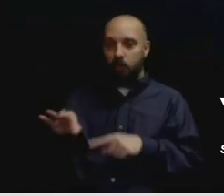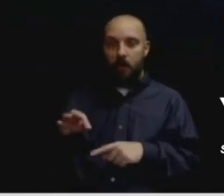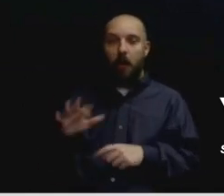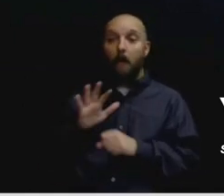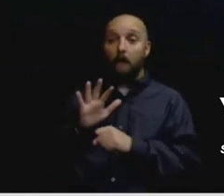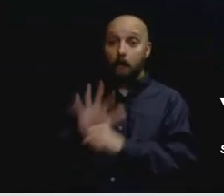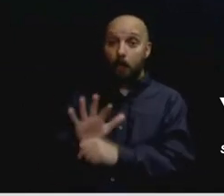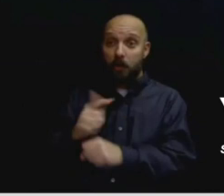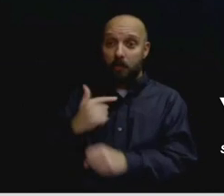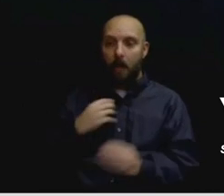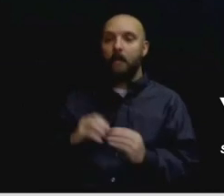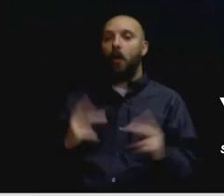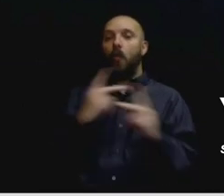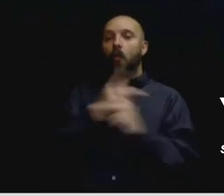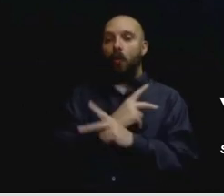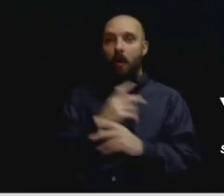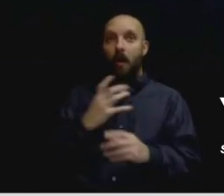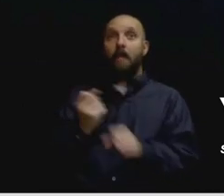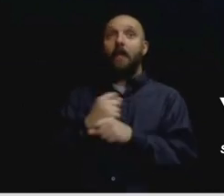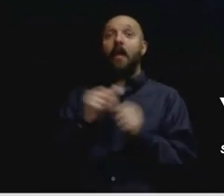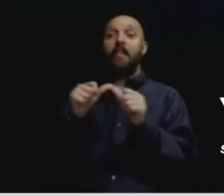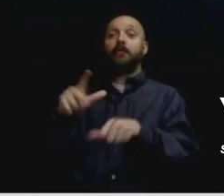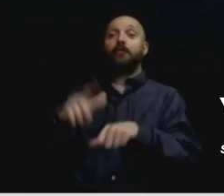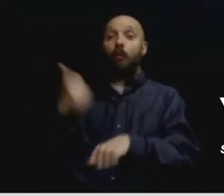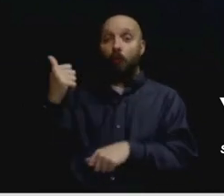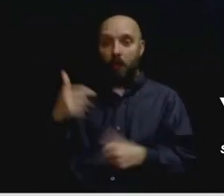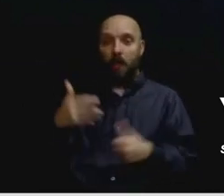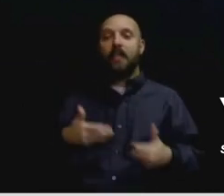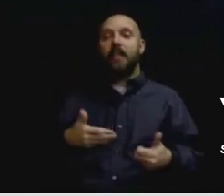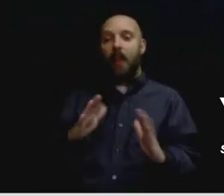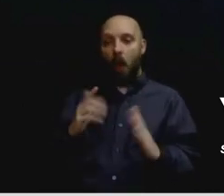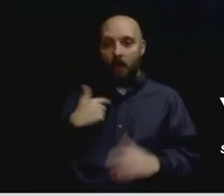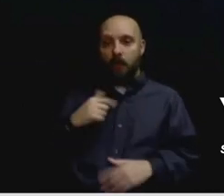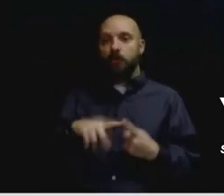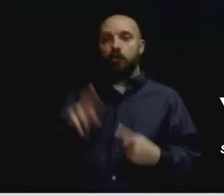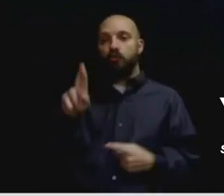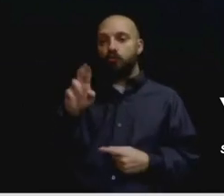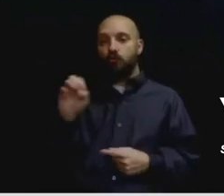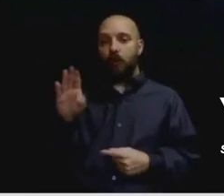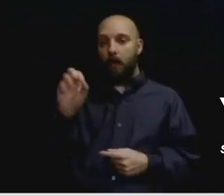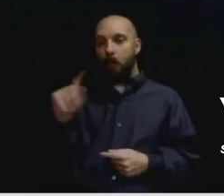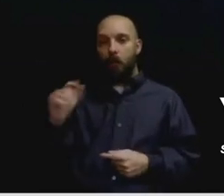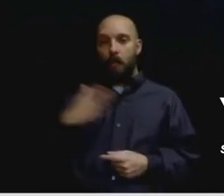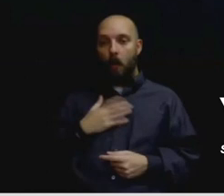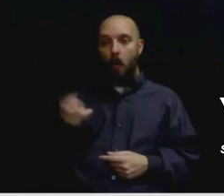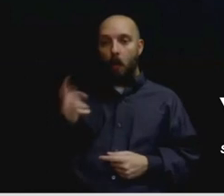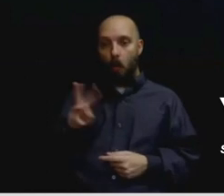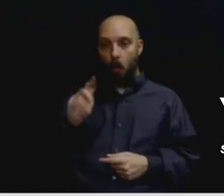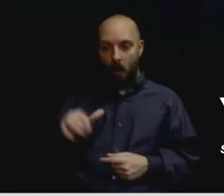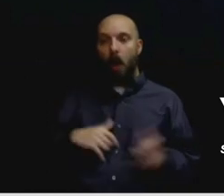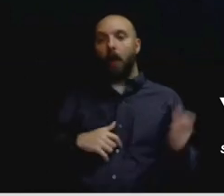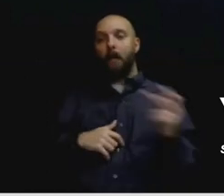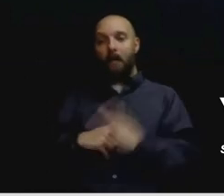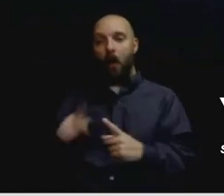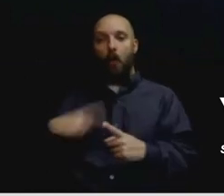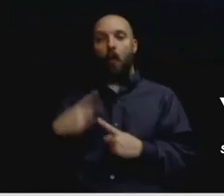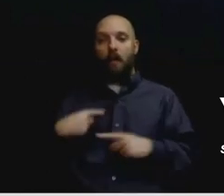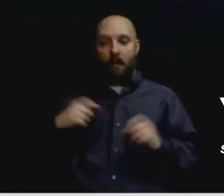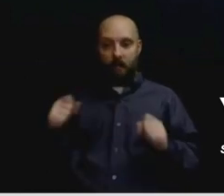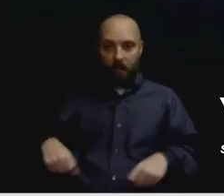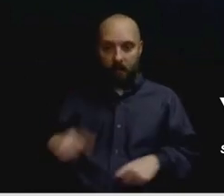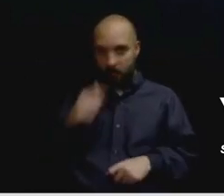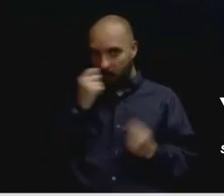worse and will make it last longer. Allow me to reboot in my own way, and I will come back when I'm able. A lot of